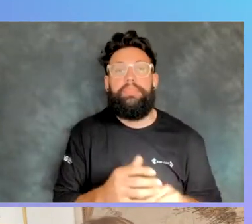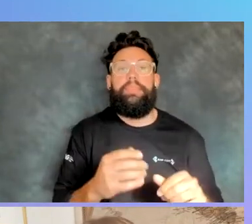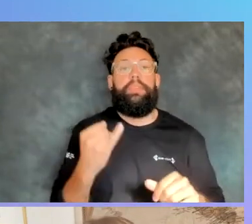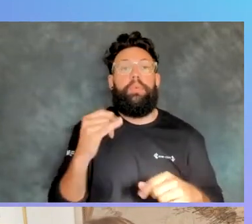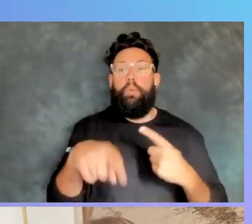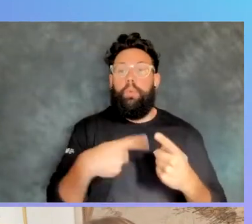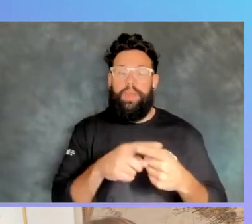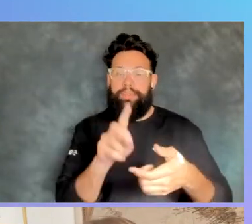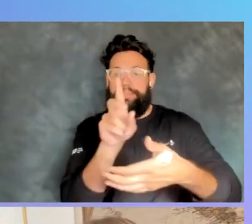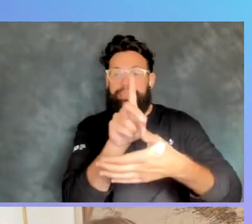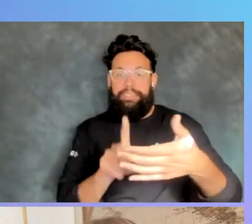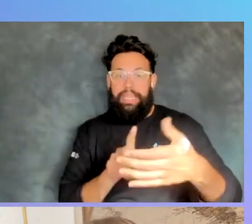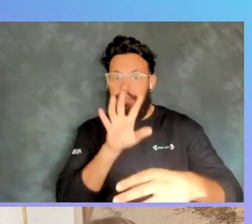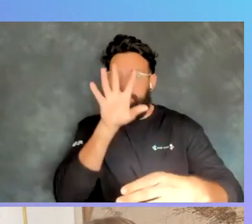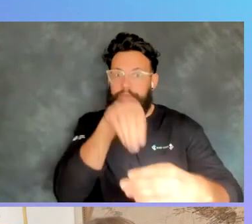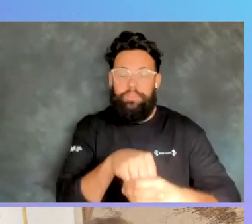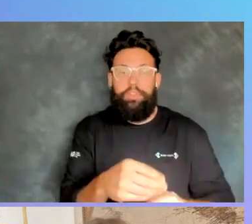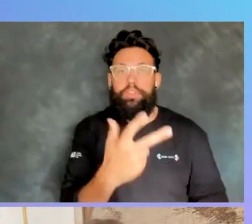users.